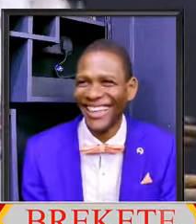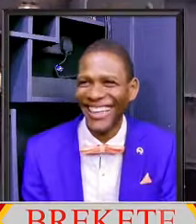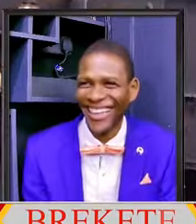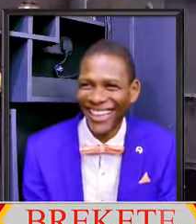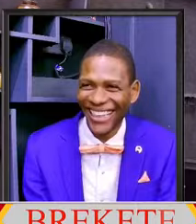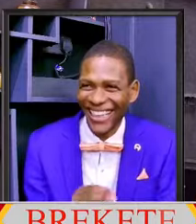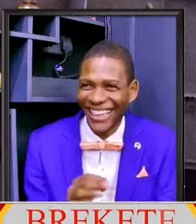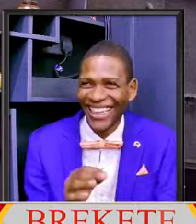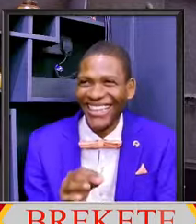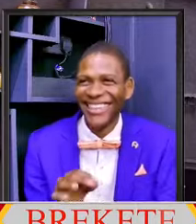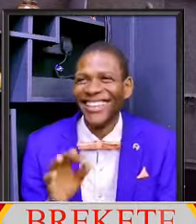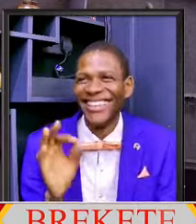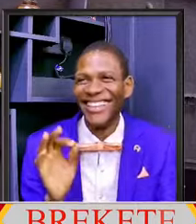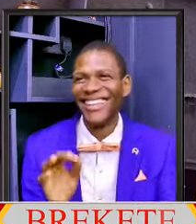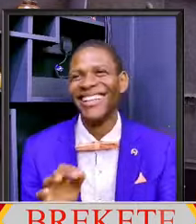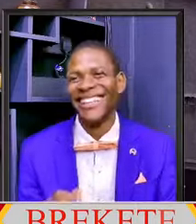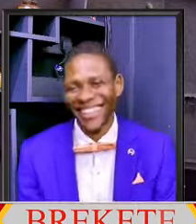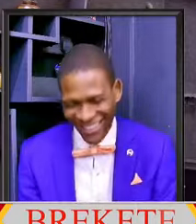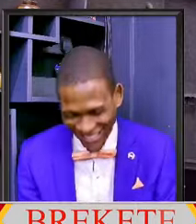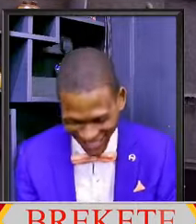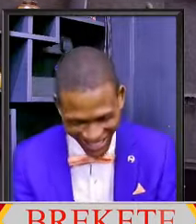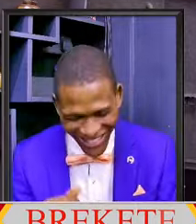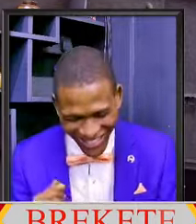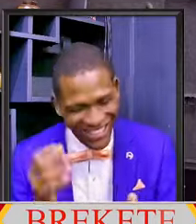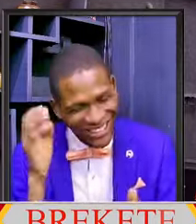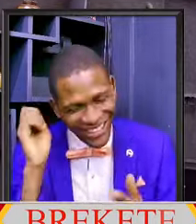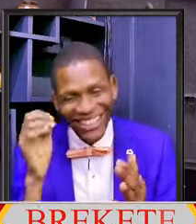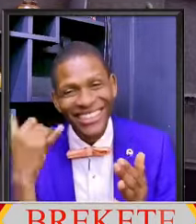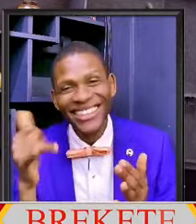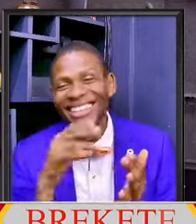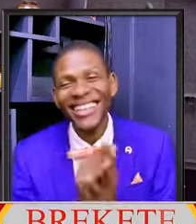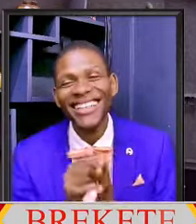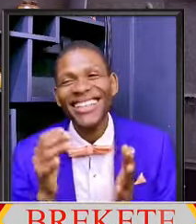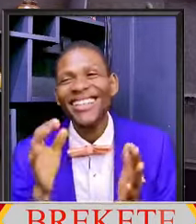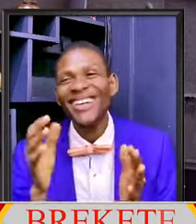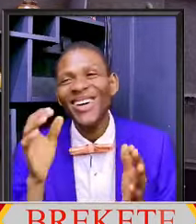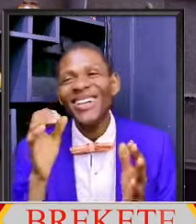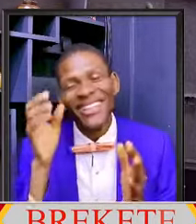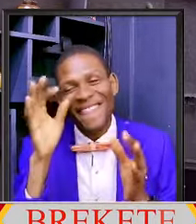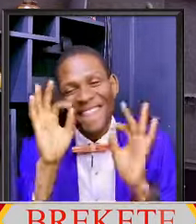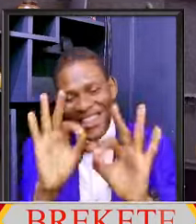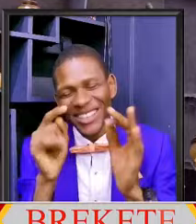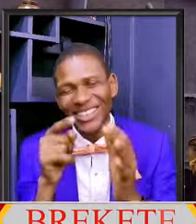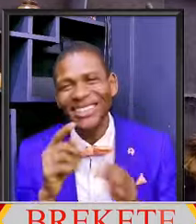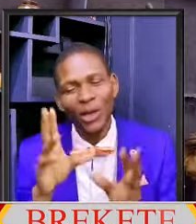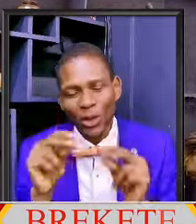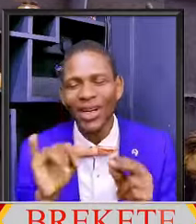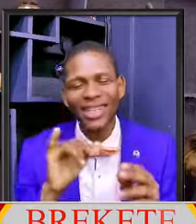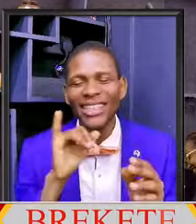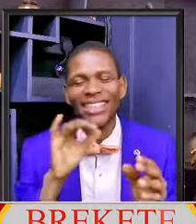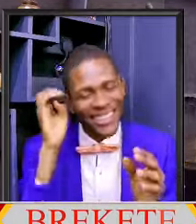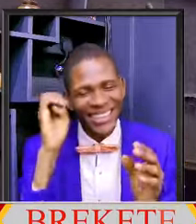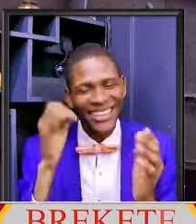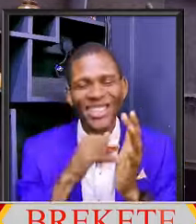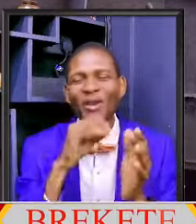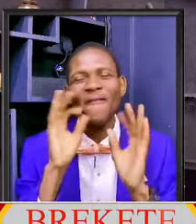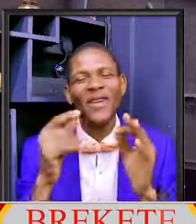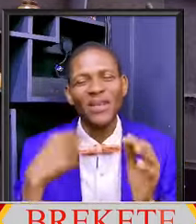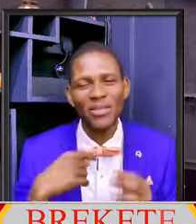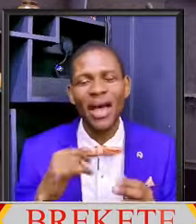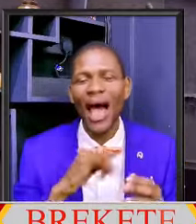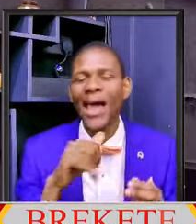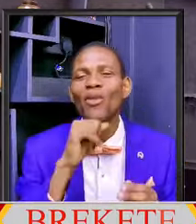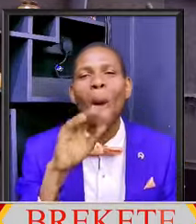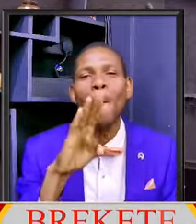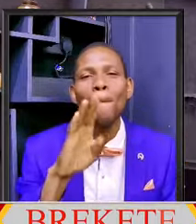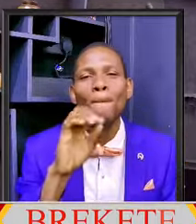Now you go fit. Now you go. I know be Bob Risky. Can you imagine? I don't come out and say. How woman bag